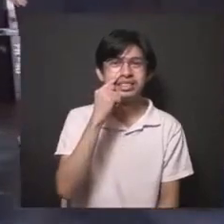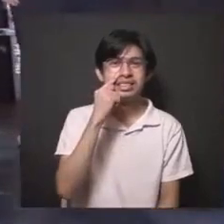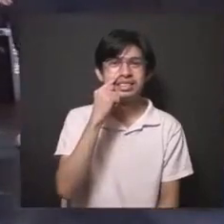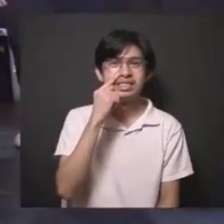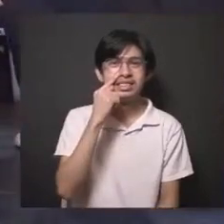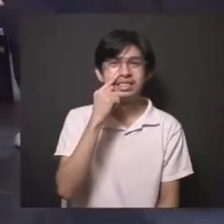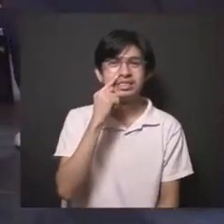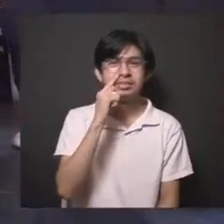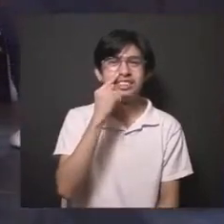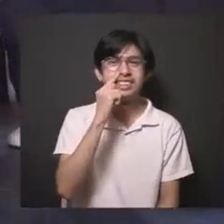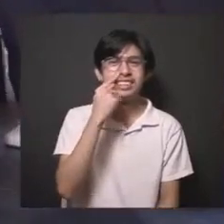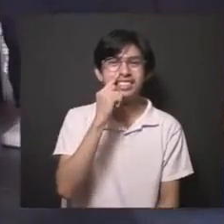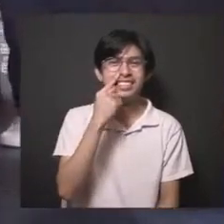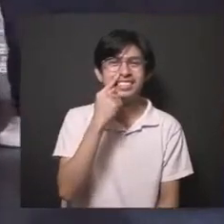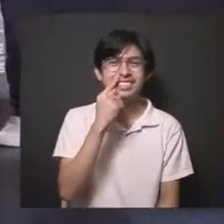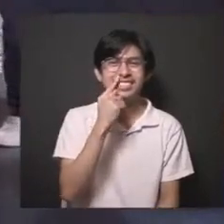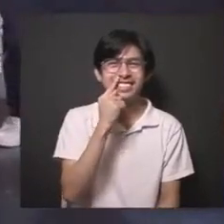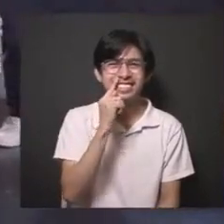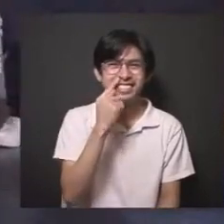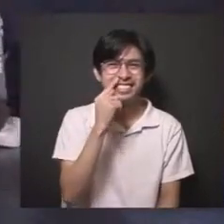for Jed. One last.